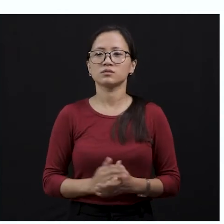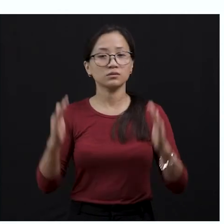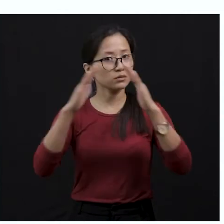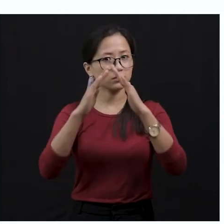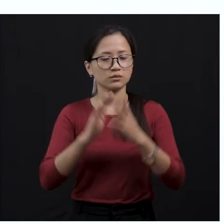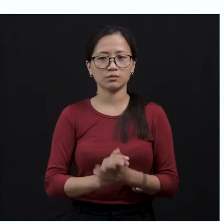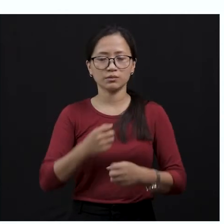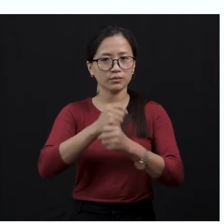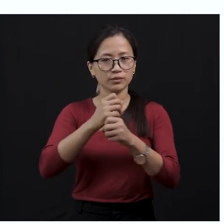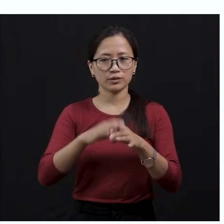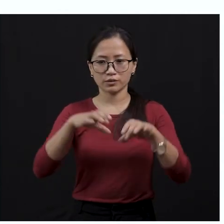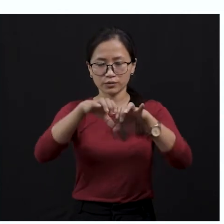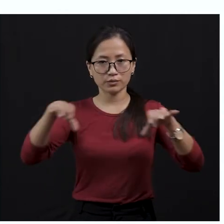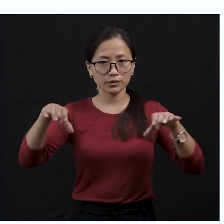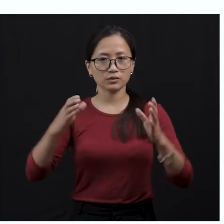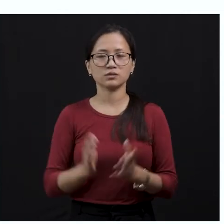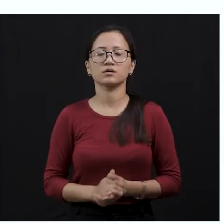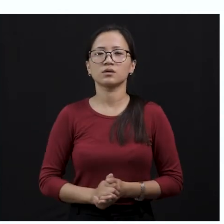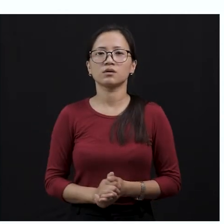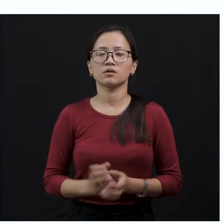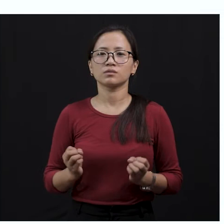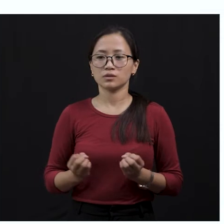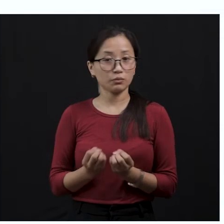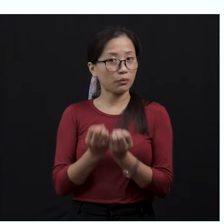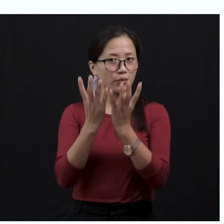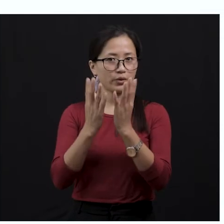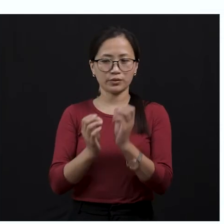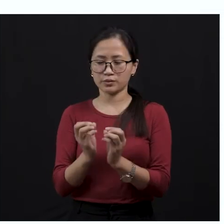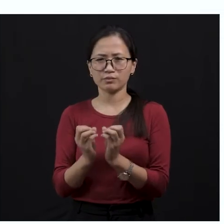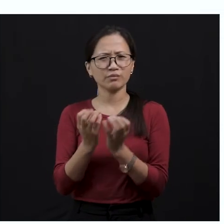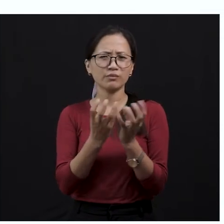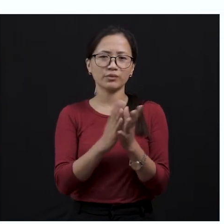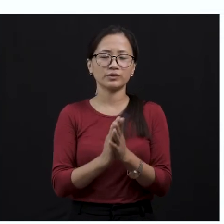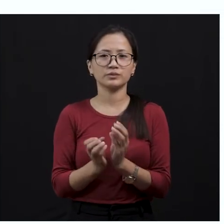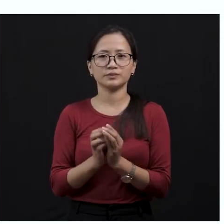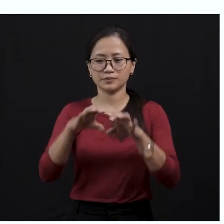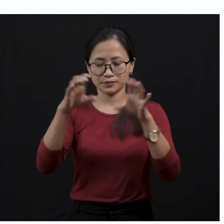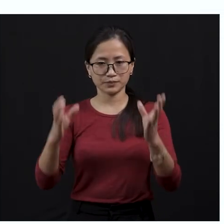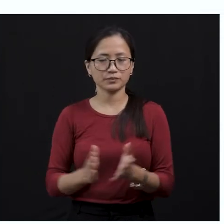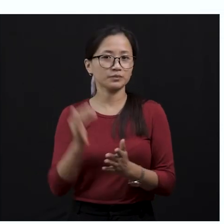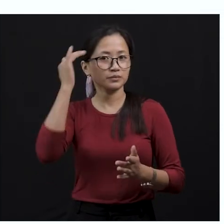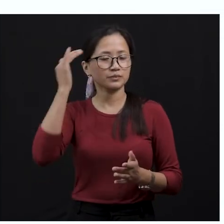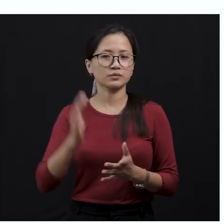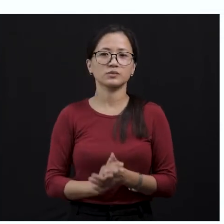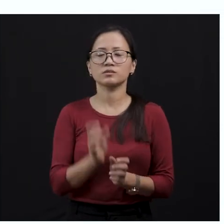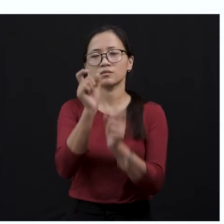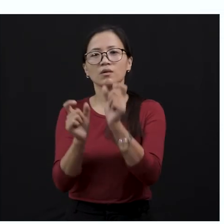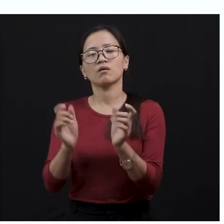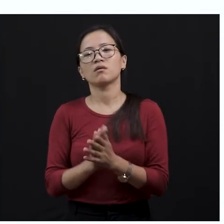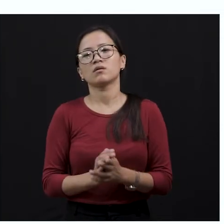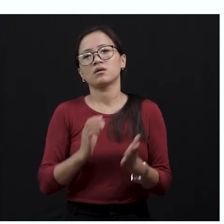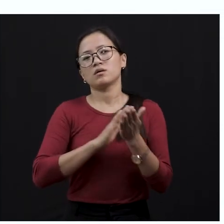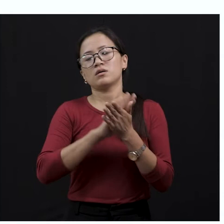were made of bricks and the bricks were also burnt bricks. So, with that, we come to know that the people